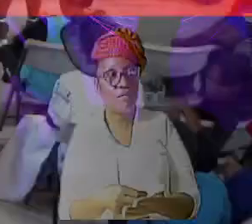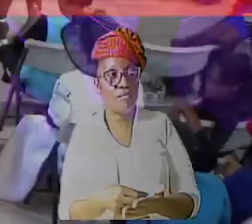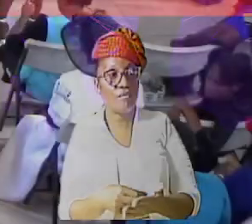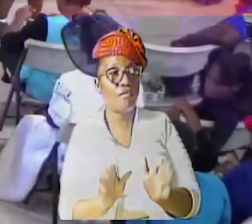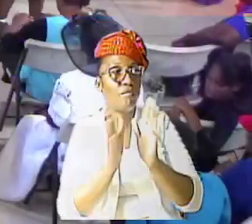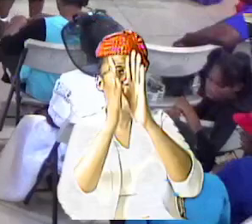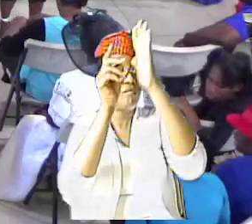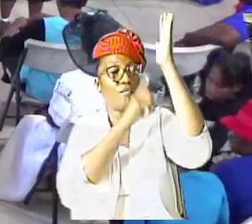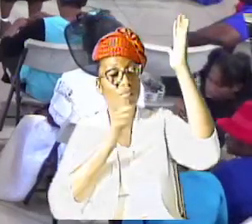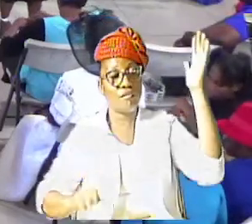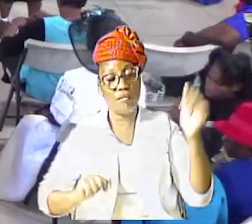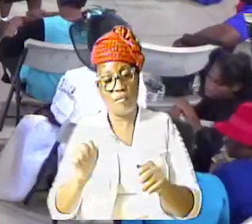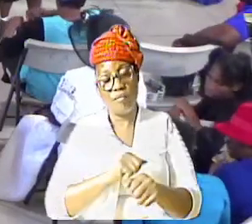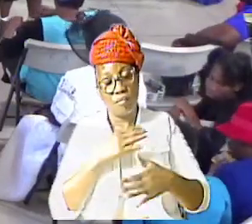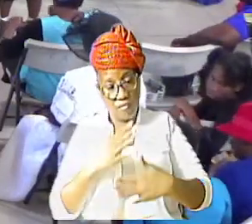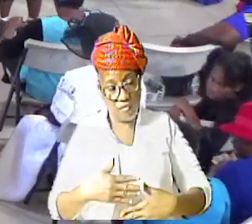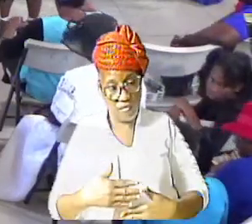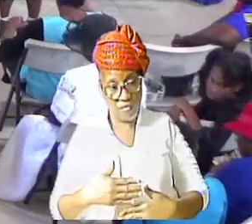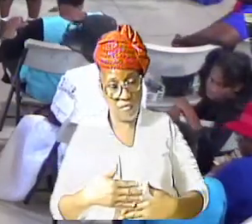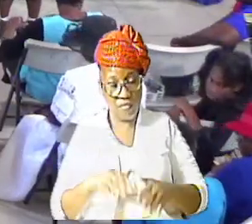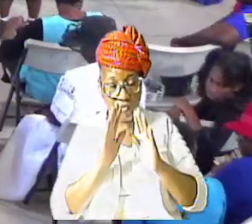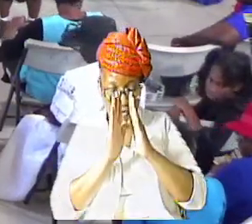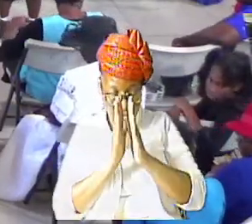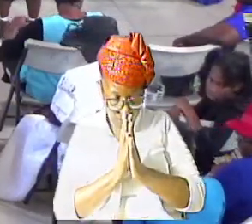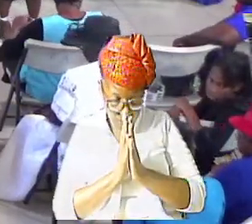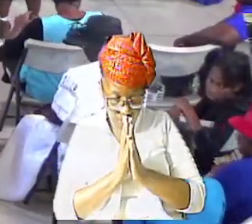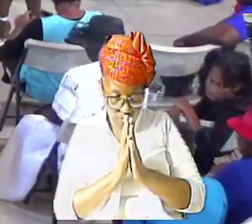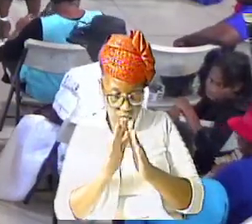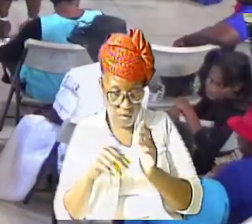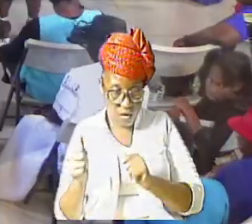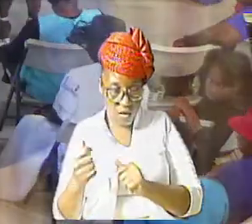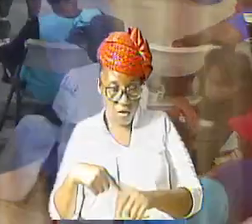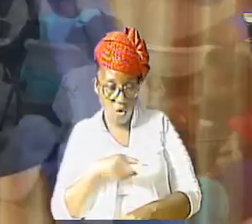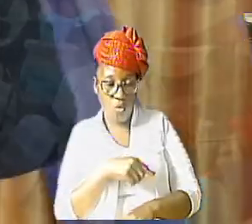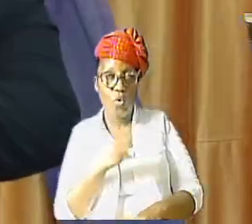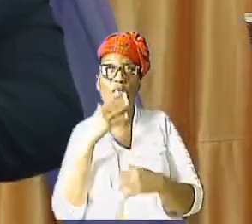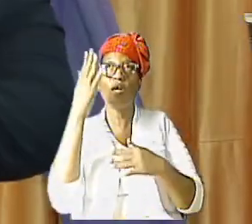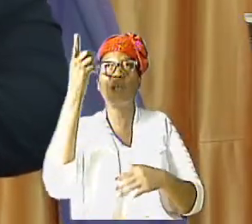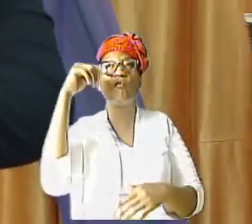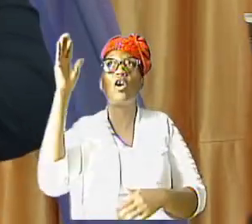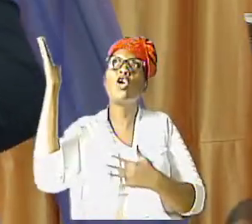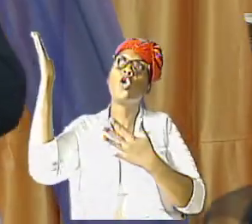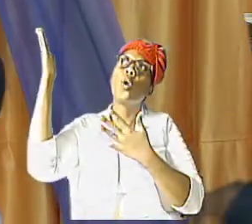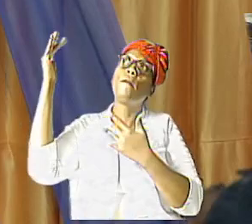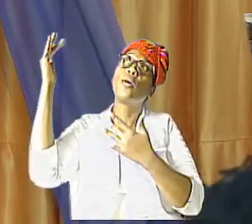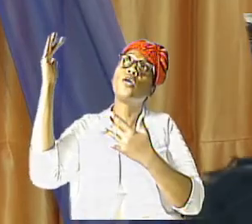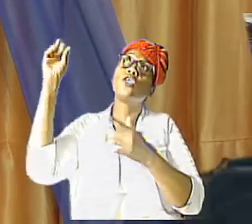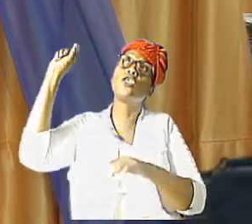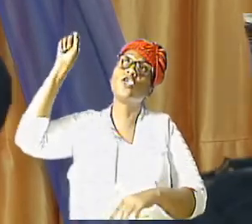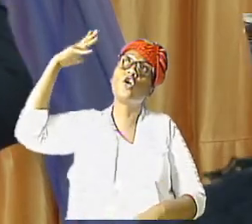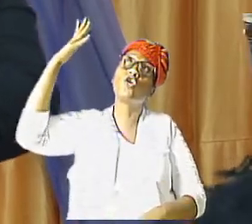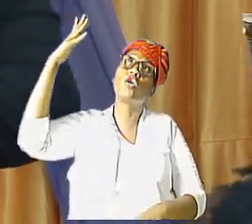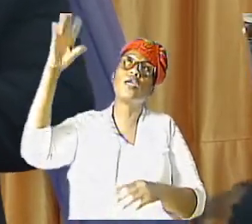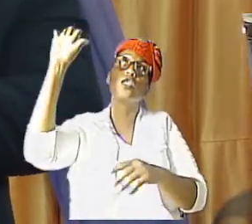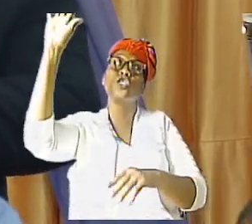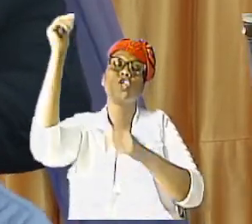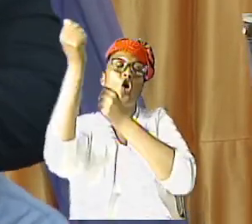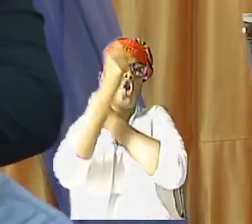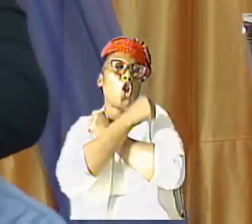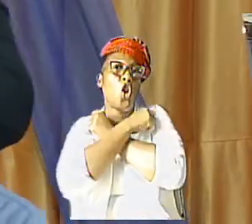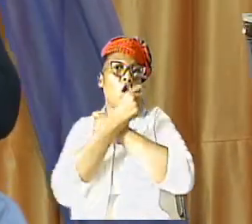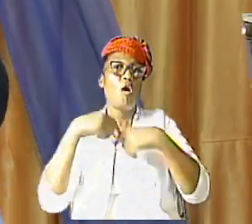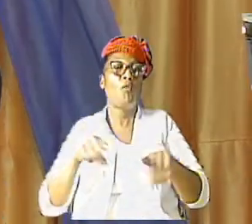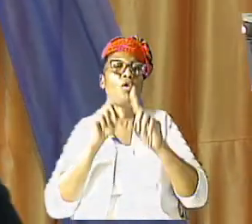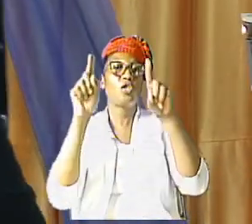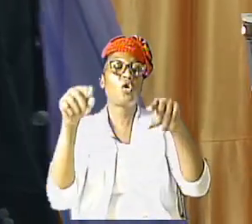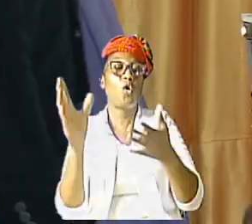Praise the Lord, everyone. Can we all bow our heads? Mighty God, we thank you for your mercy. We thank you for your grace. We thank you for your love. As